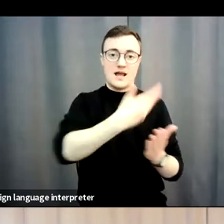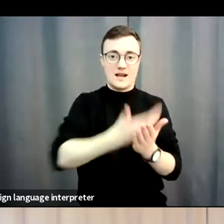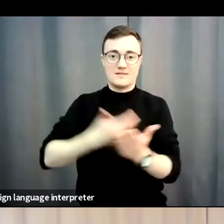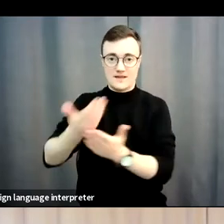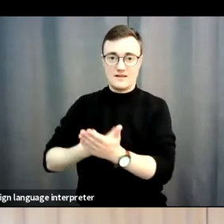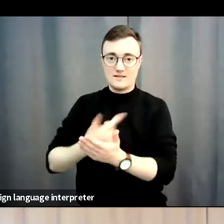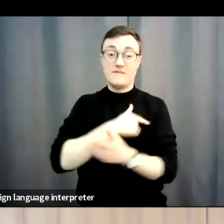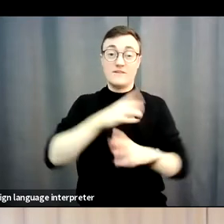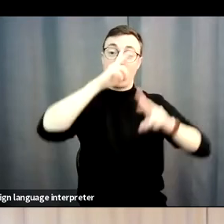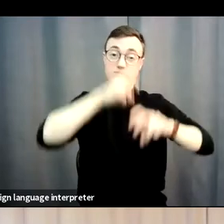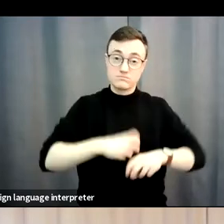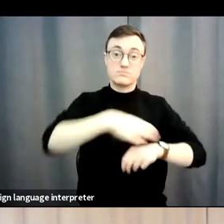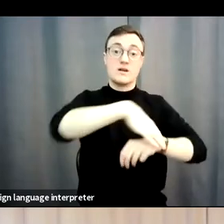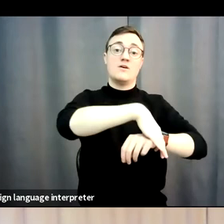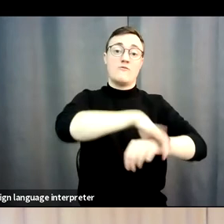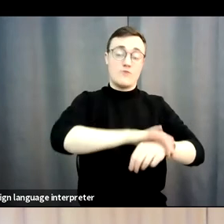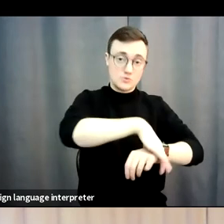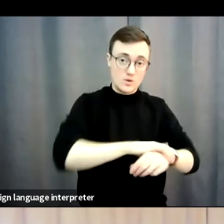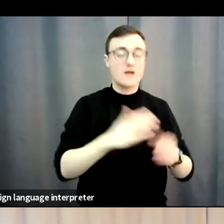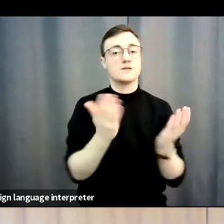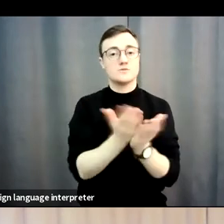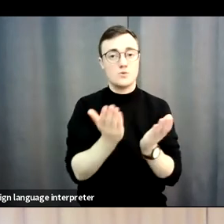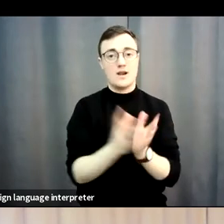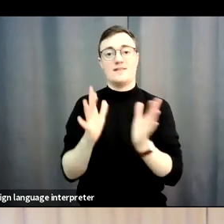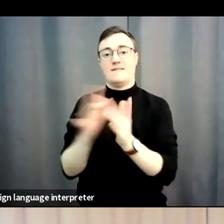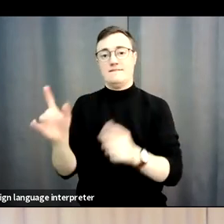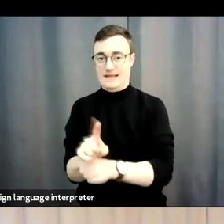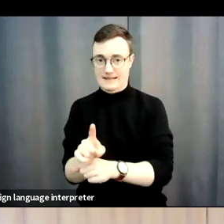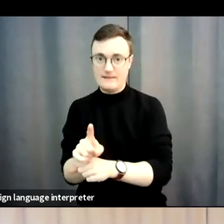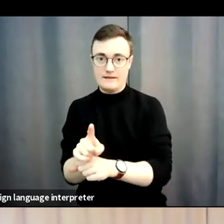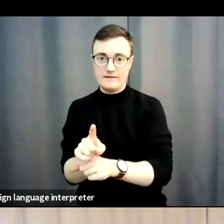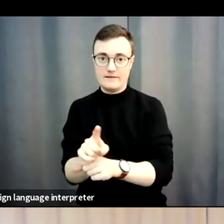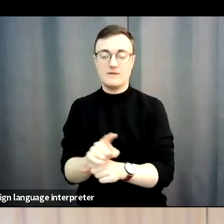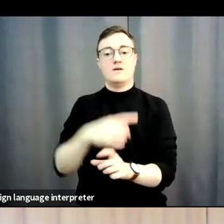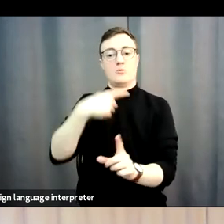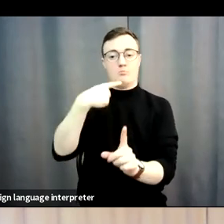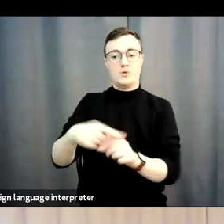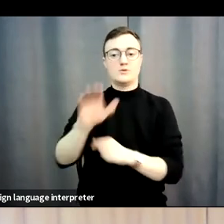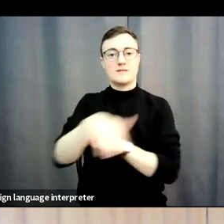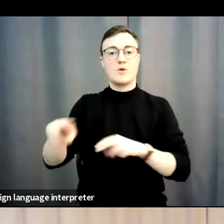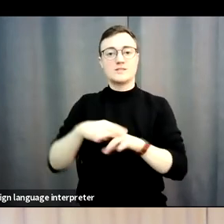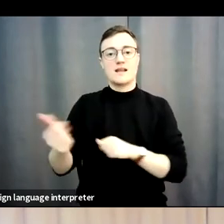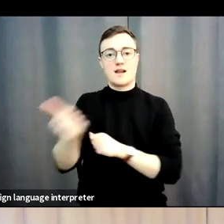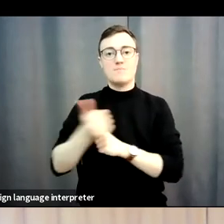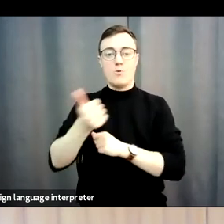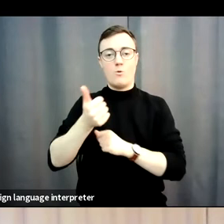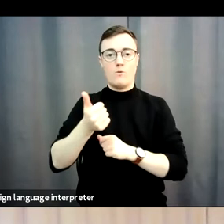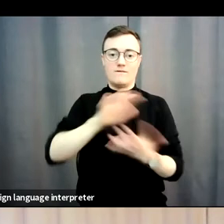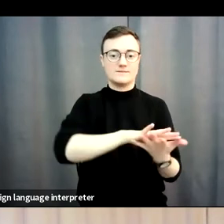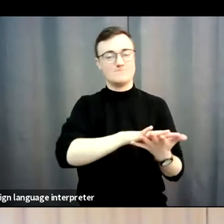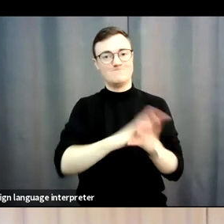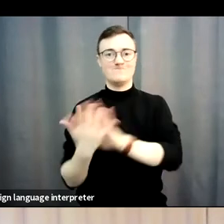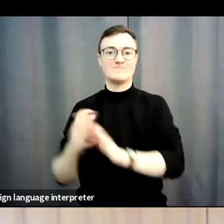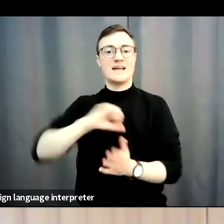leisure activities. We also highlight the need to become self-reliant, the transition to adulthood, and the